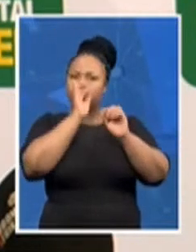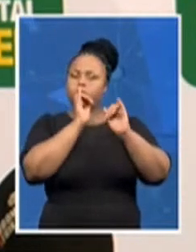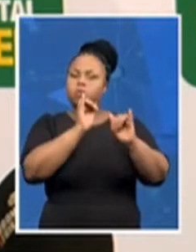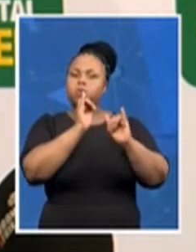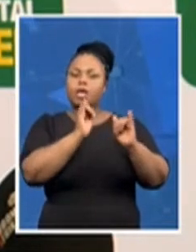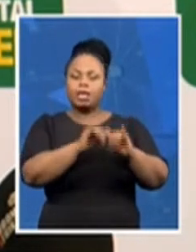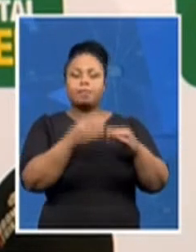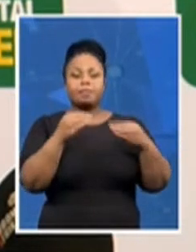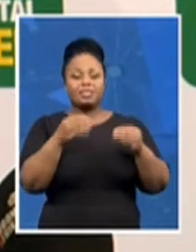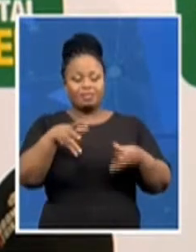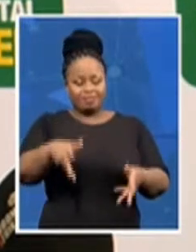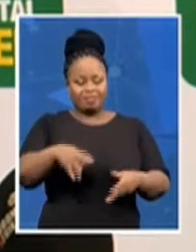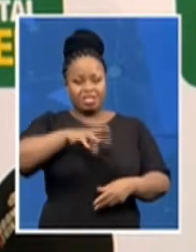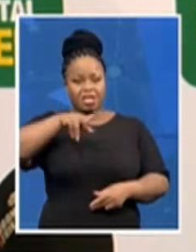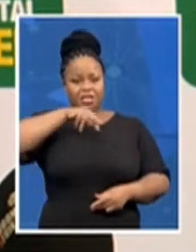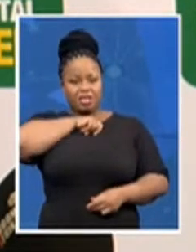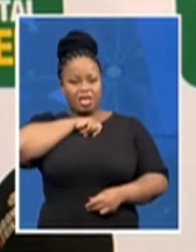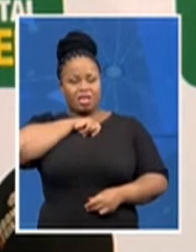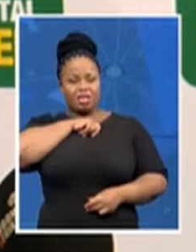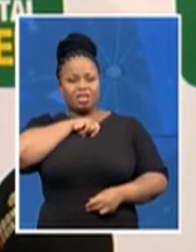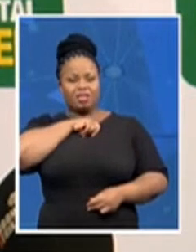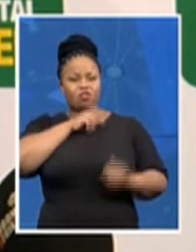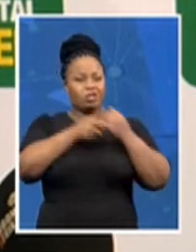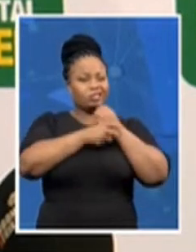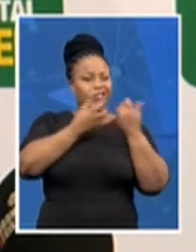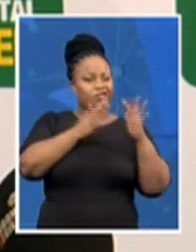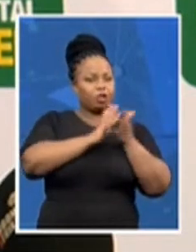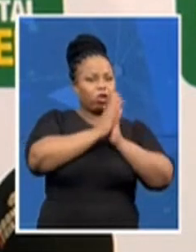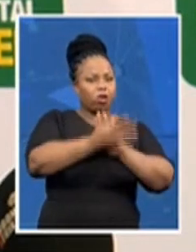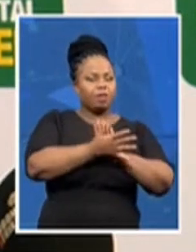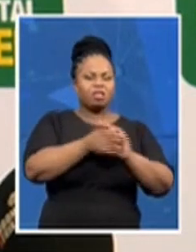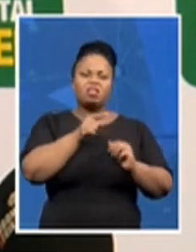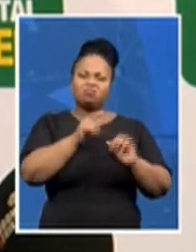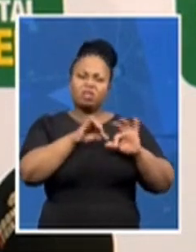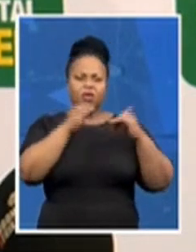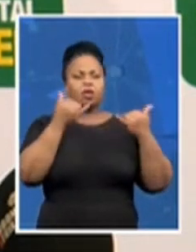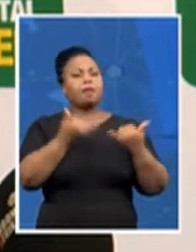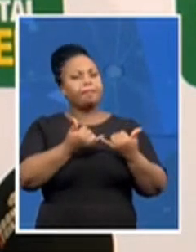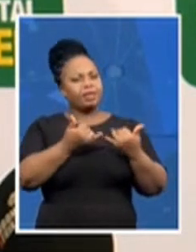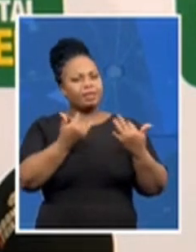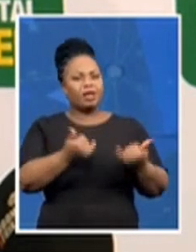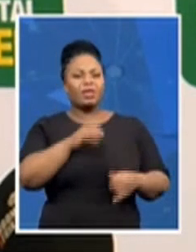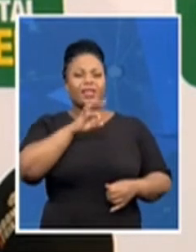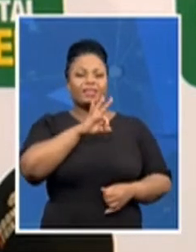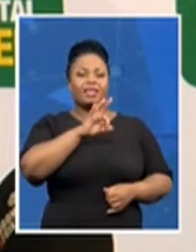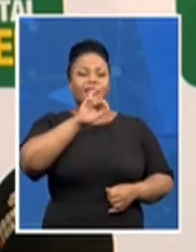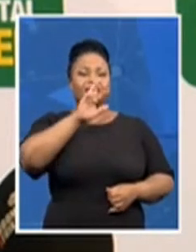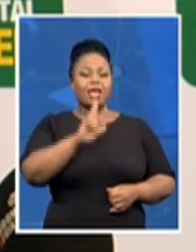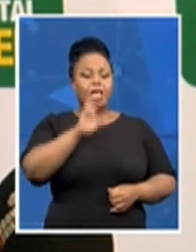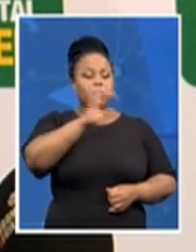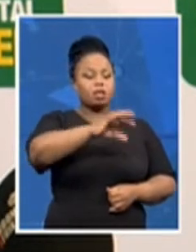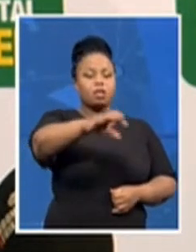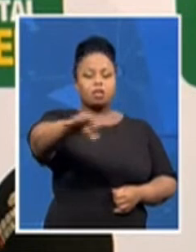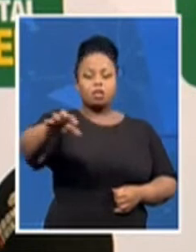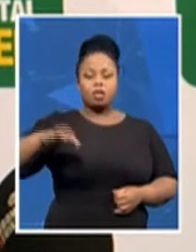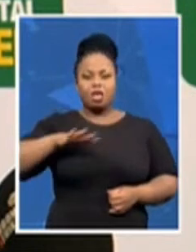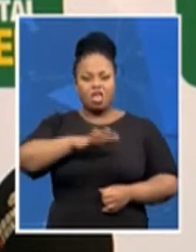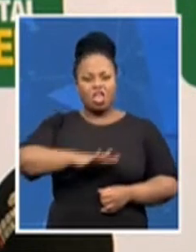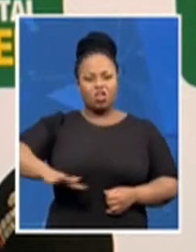businesses. The company has 39 facilities, including its distribution center